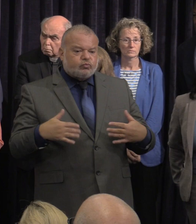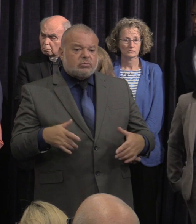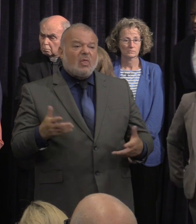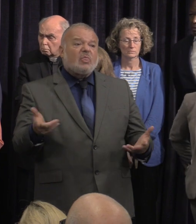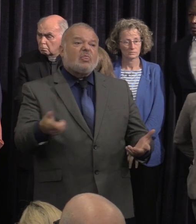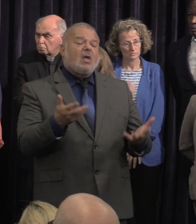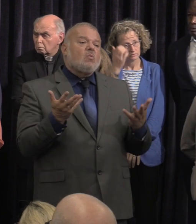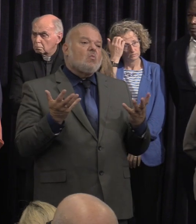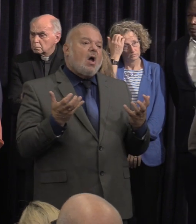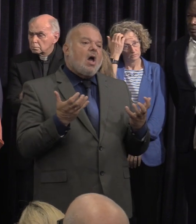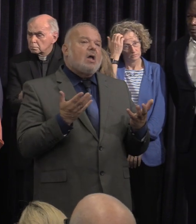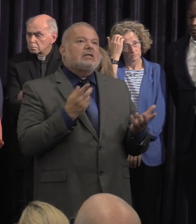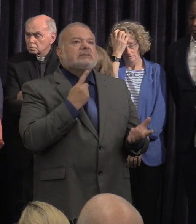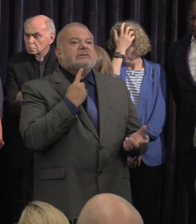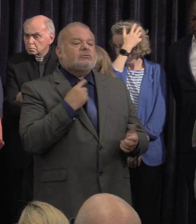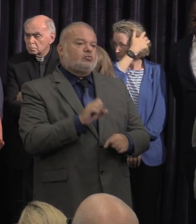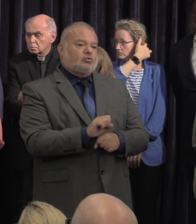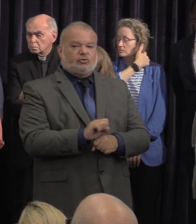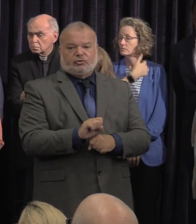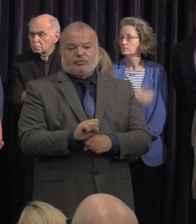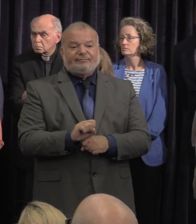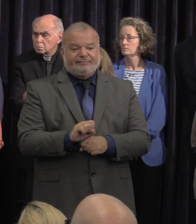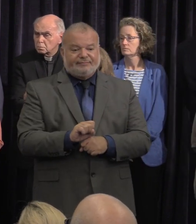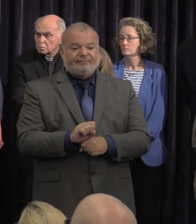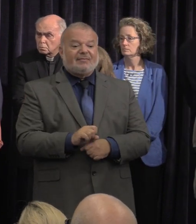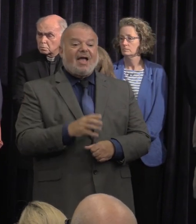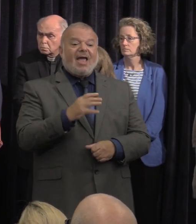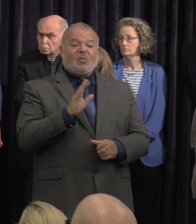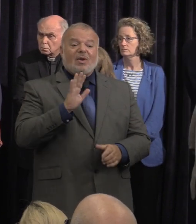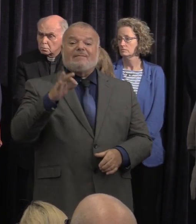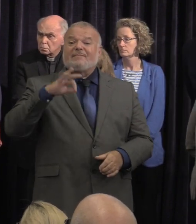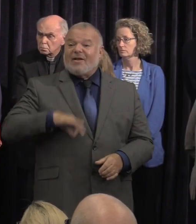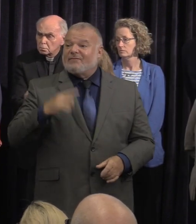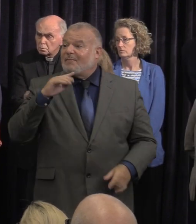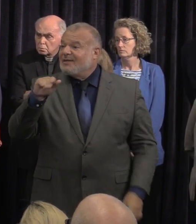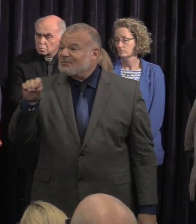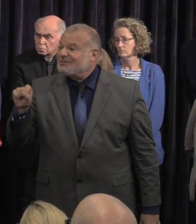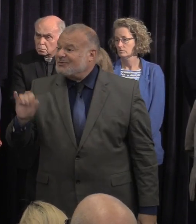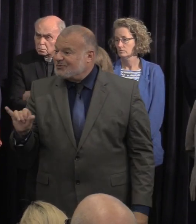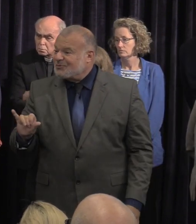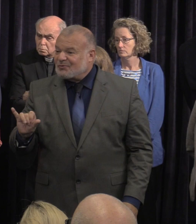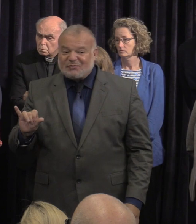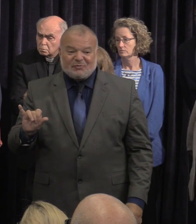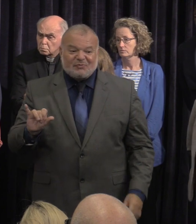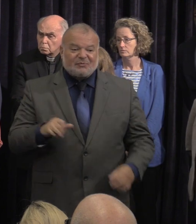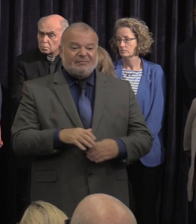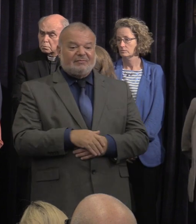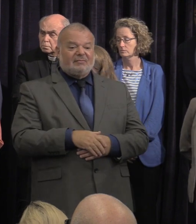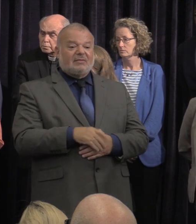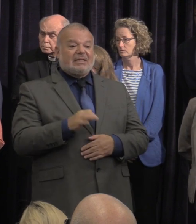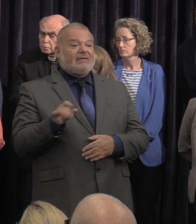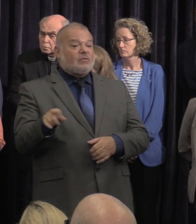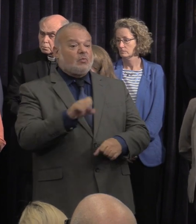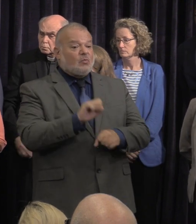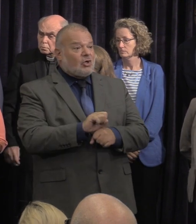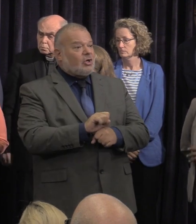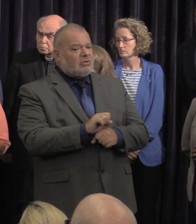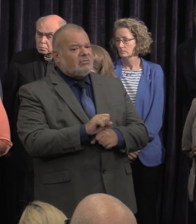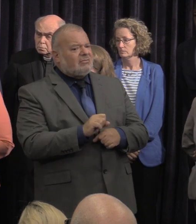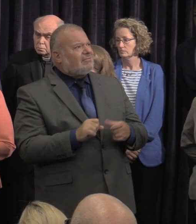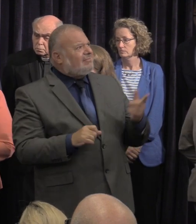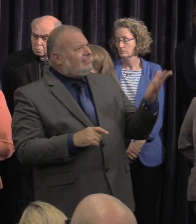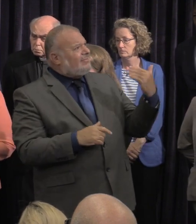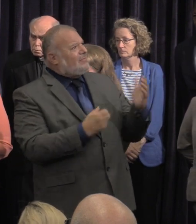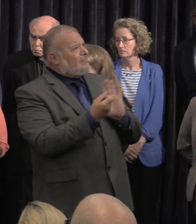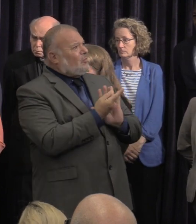only imperative, but also good for Massachusetts to work to secure expedited work authorizations